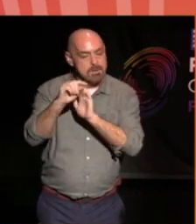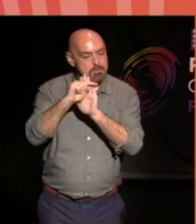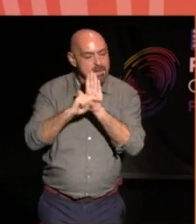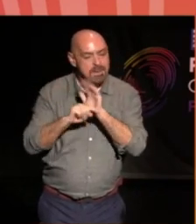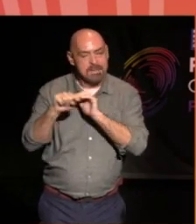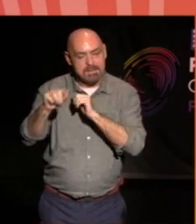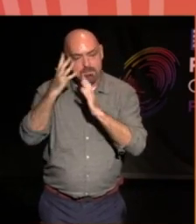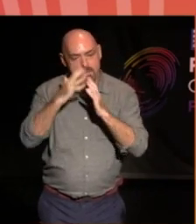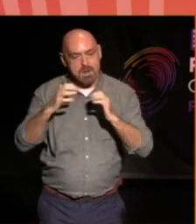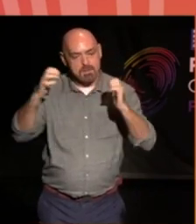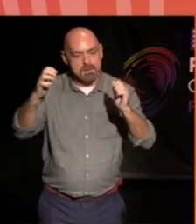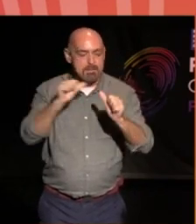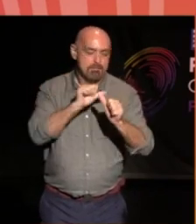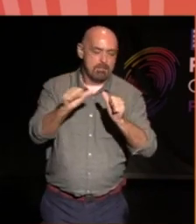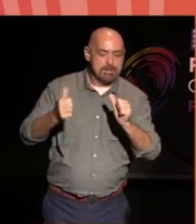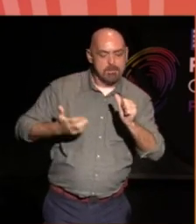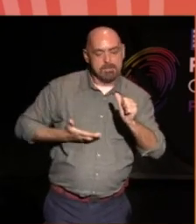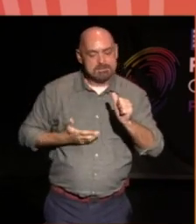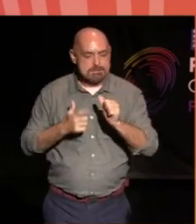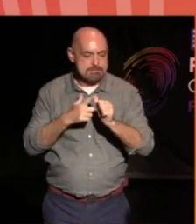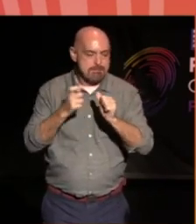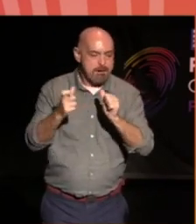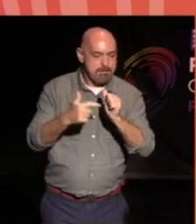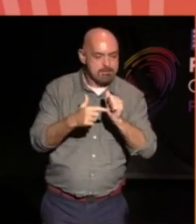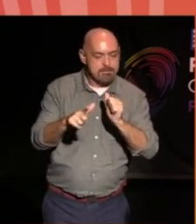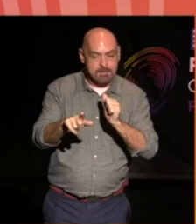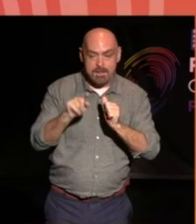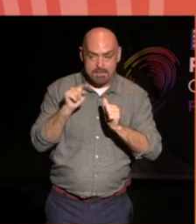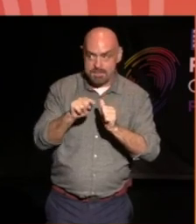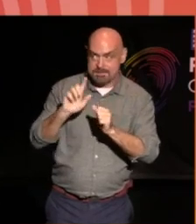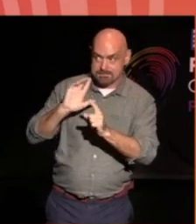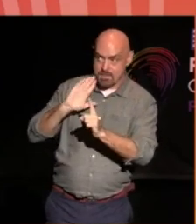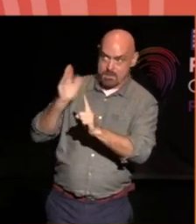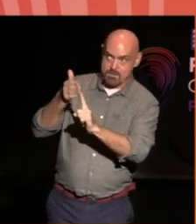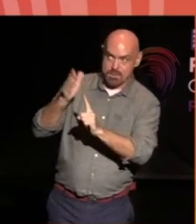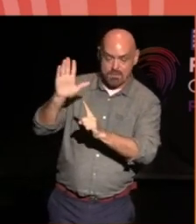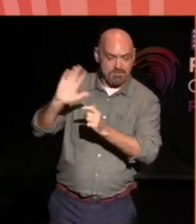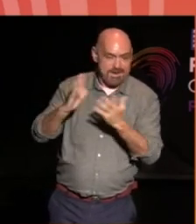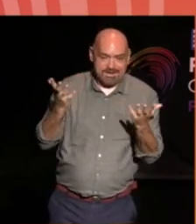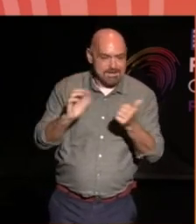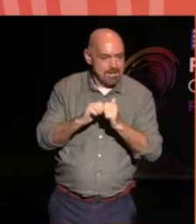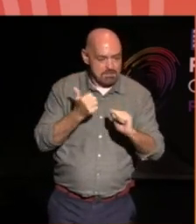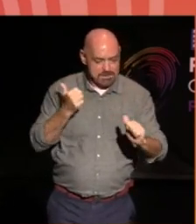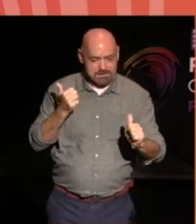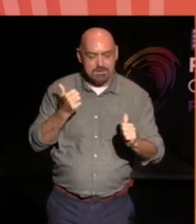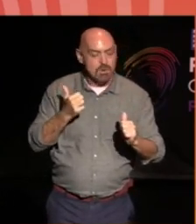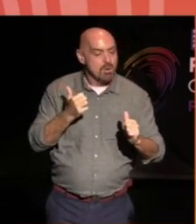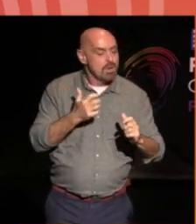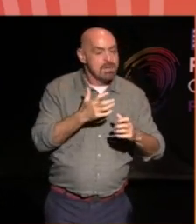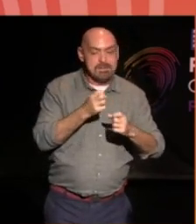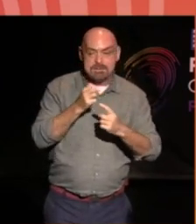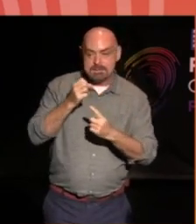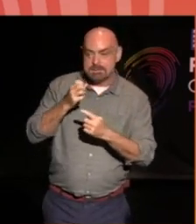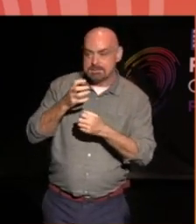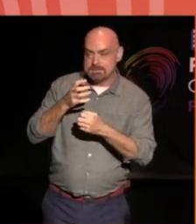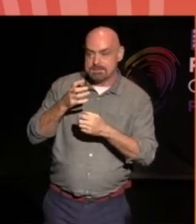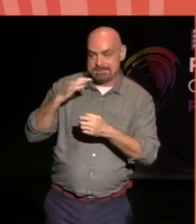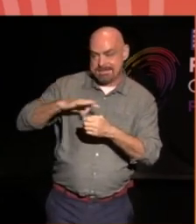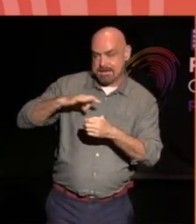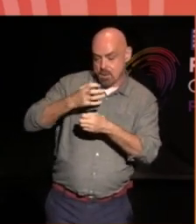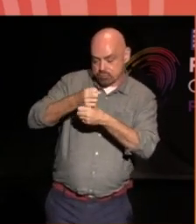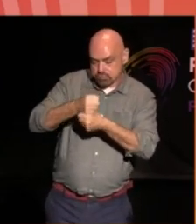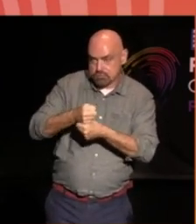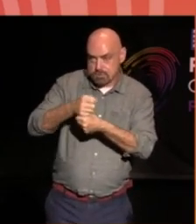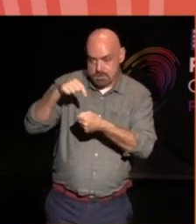Business Act that seeks to make that mandatory. That is the point of a company, to optimise stakeholders' welfare rather